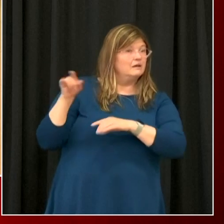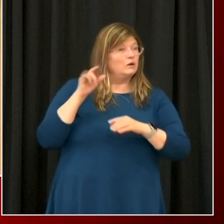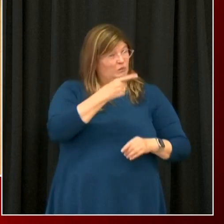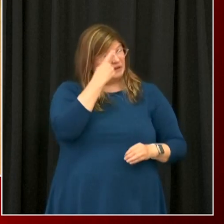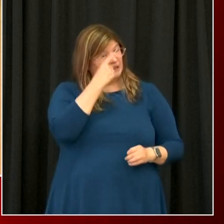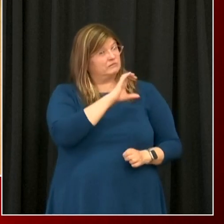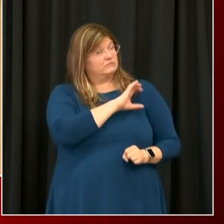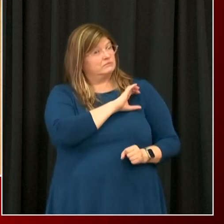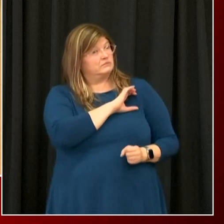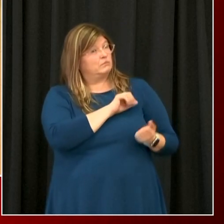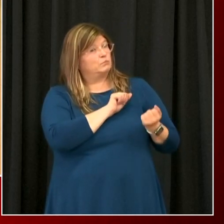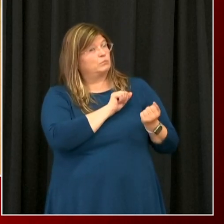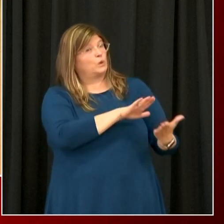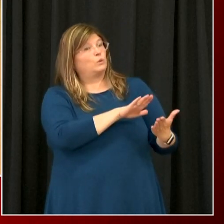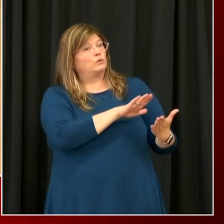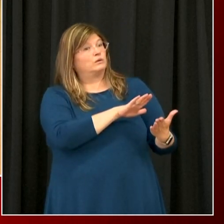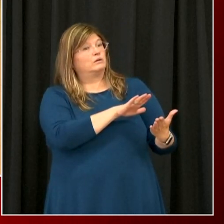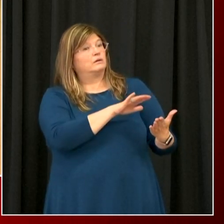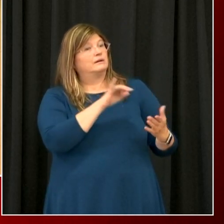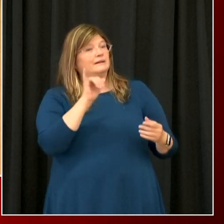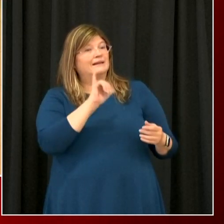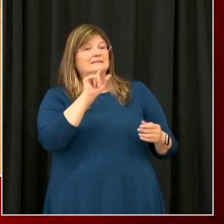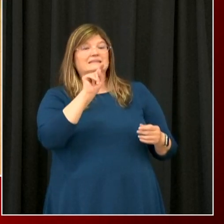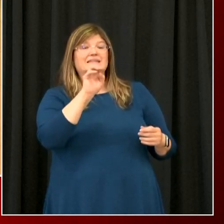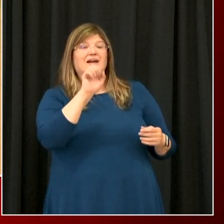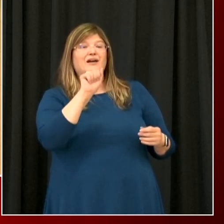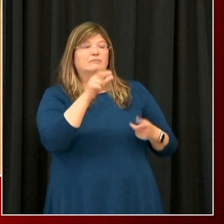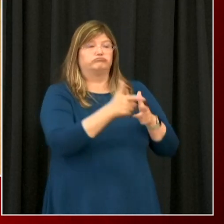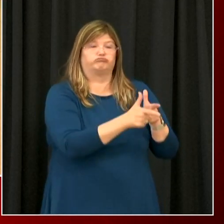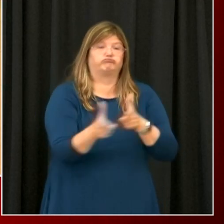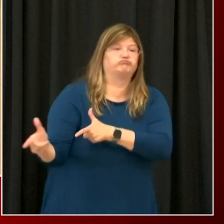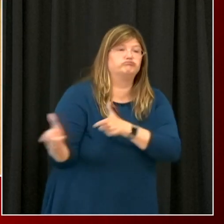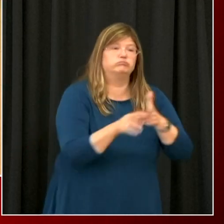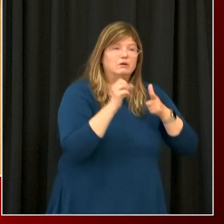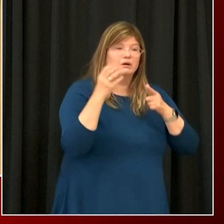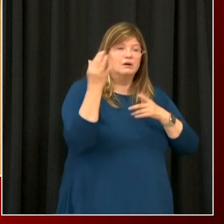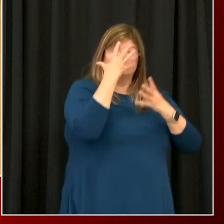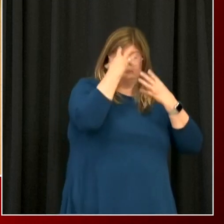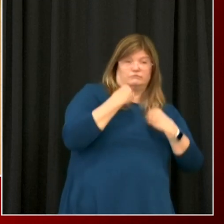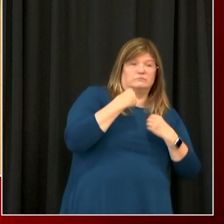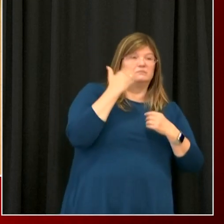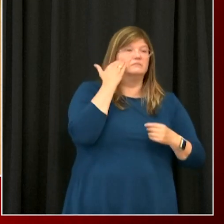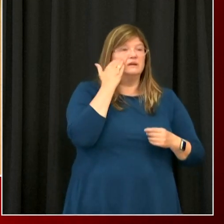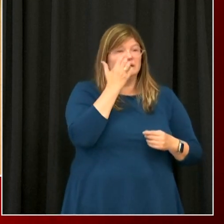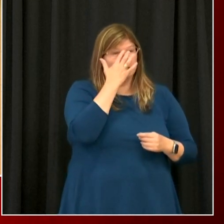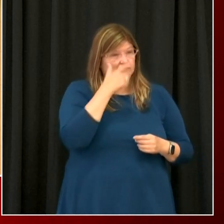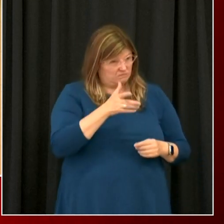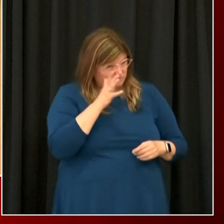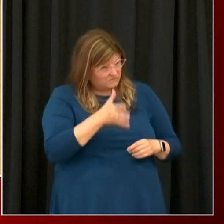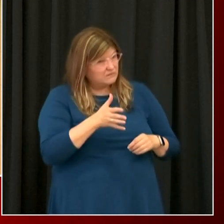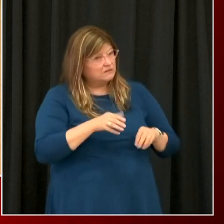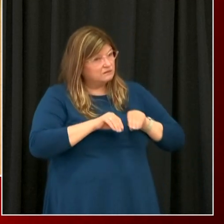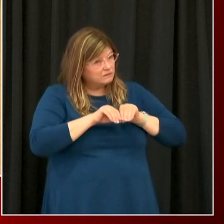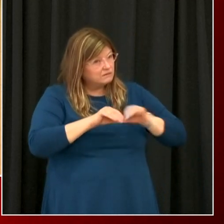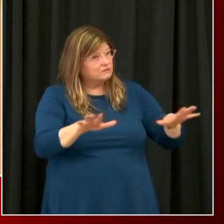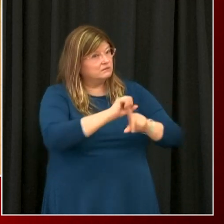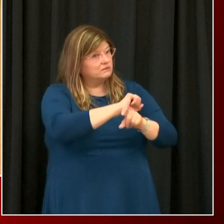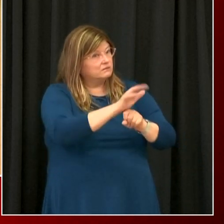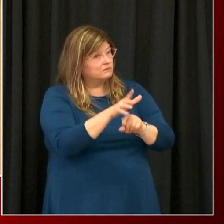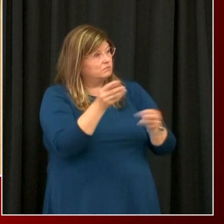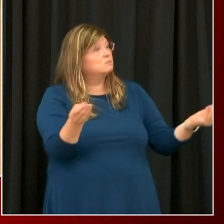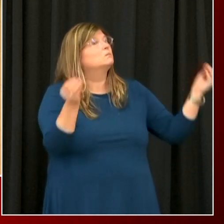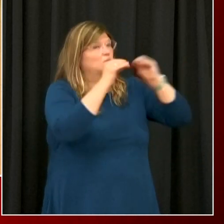now of tear gas, do you think those could, in your expert opinion, exacerbate the spread of this virus,